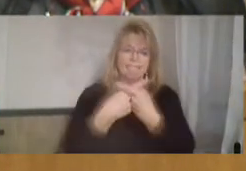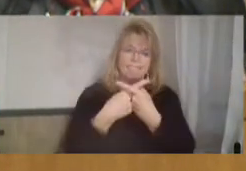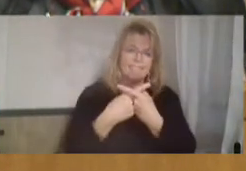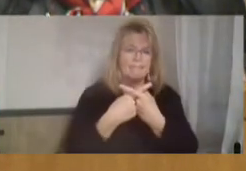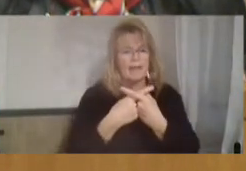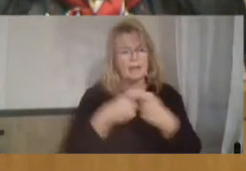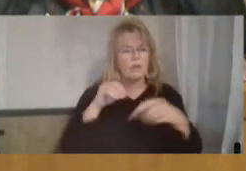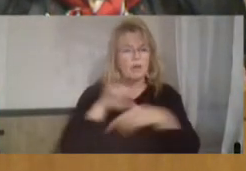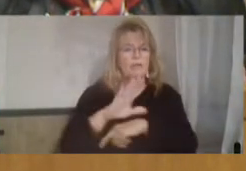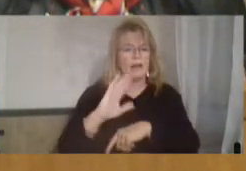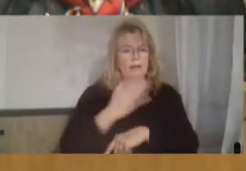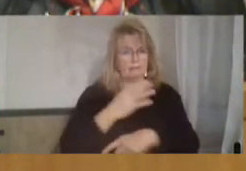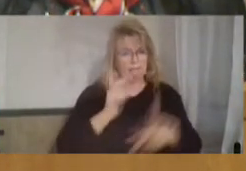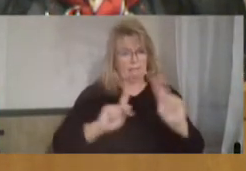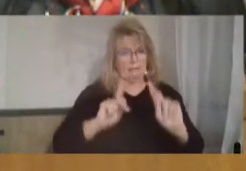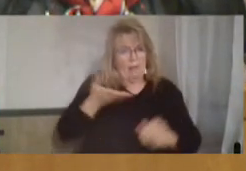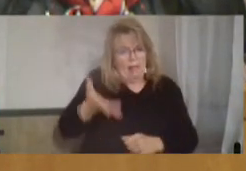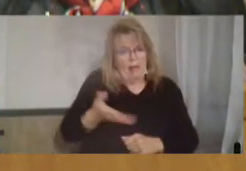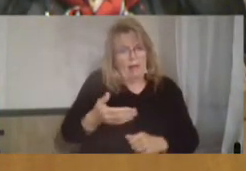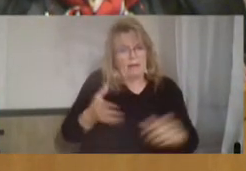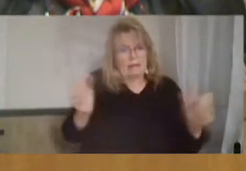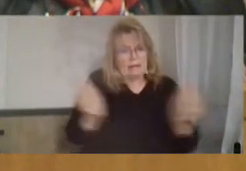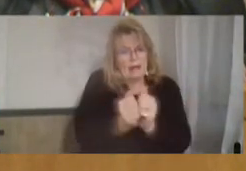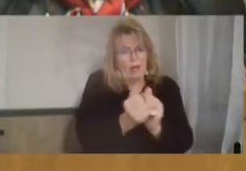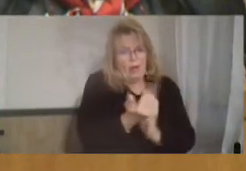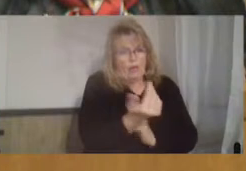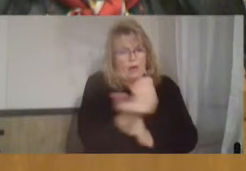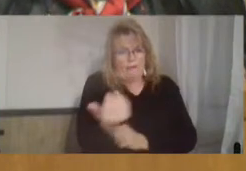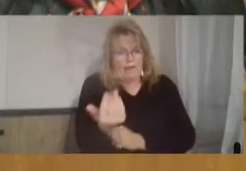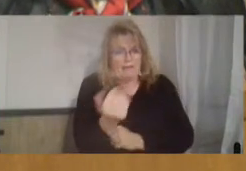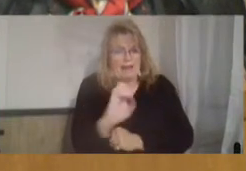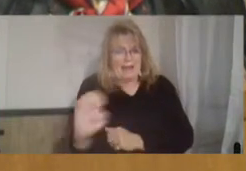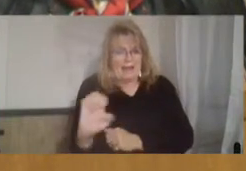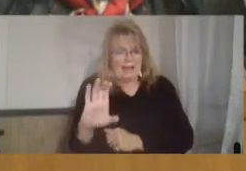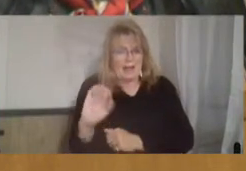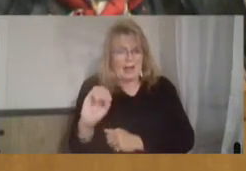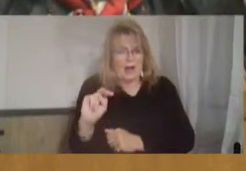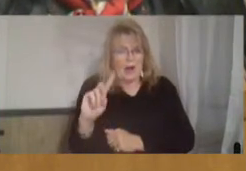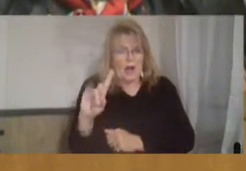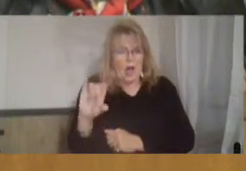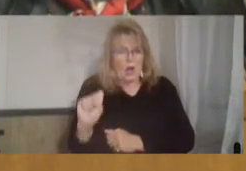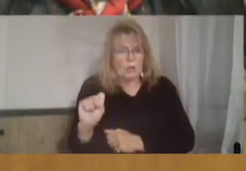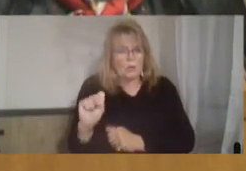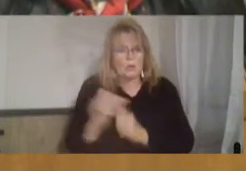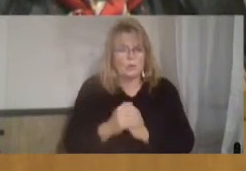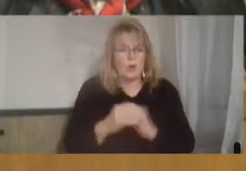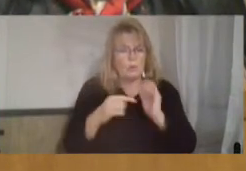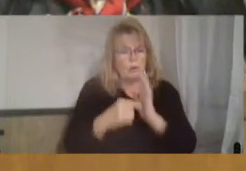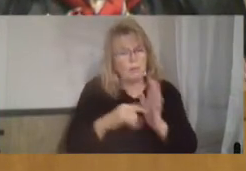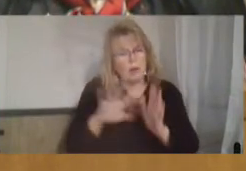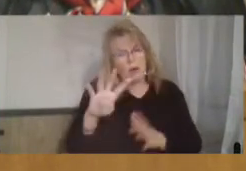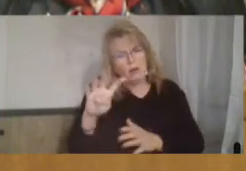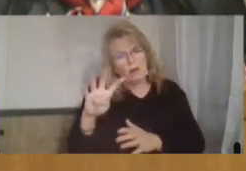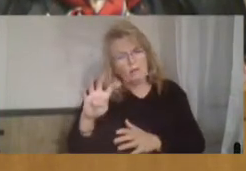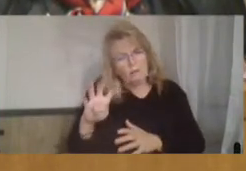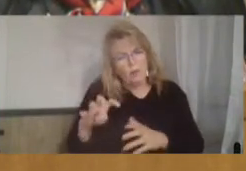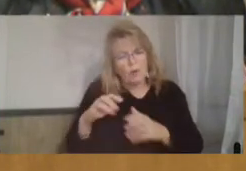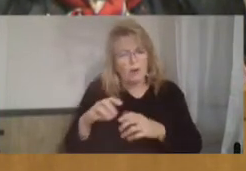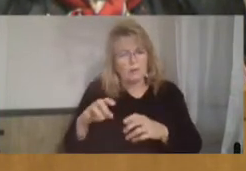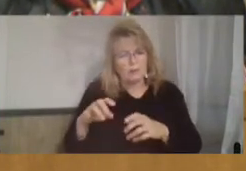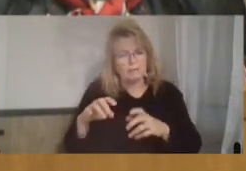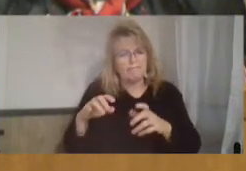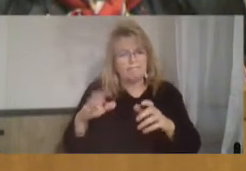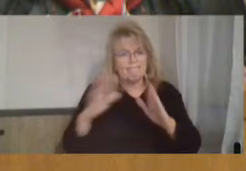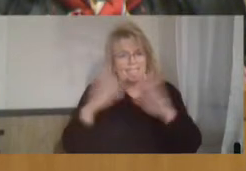with 1315 East Condos, we represent about 400 residents plus retail and